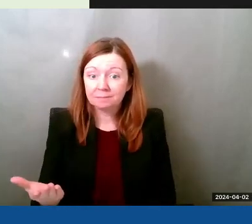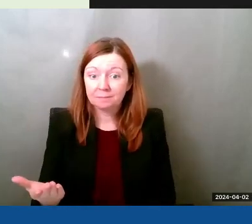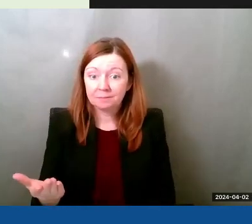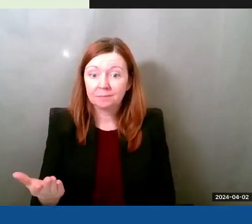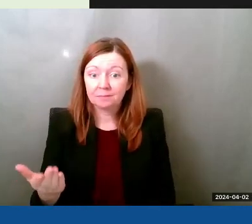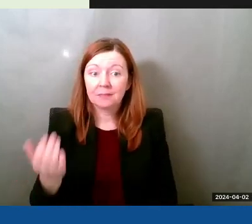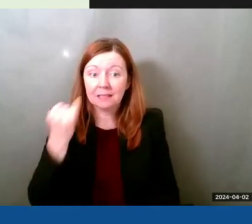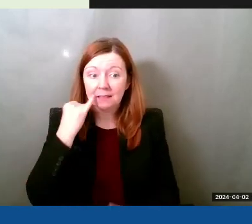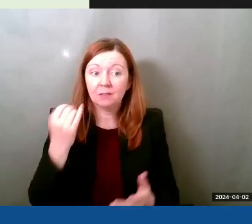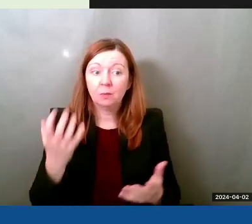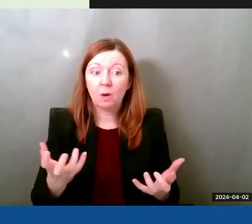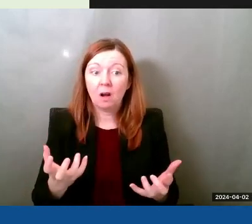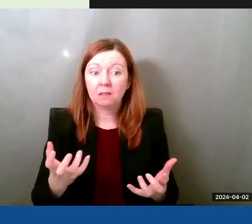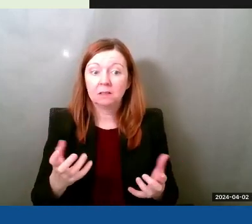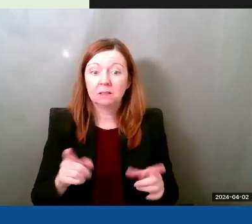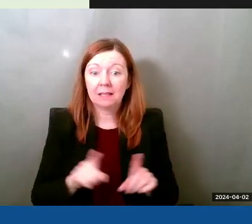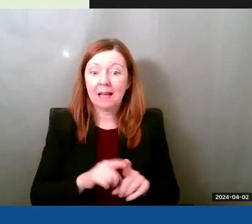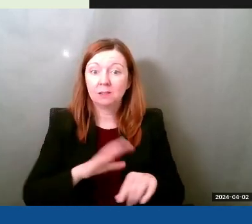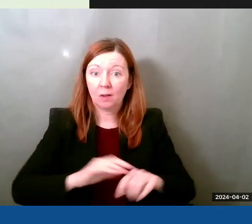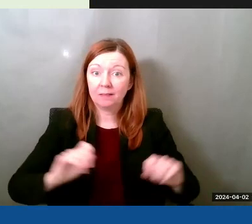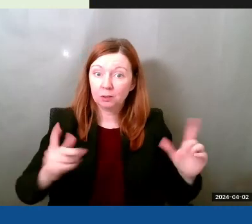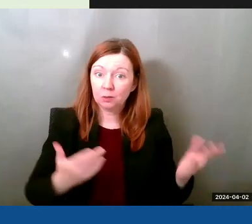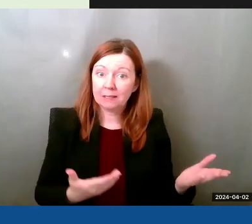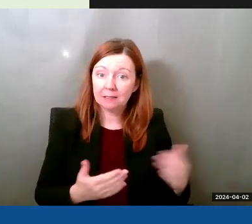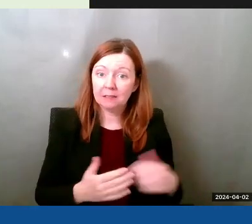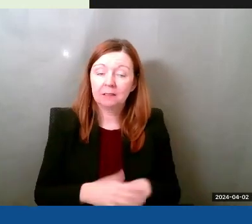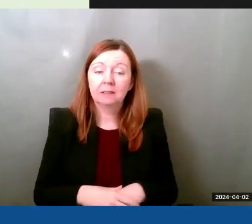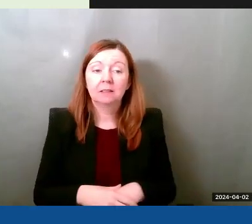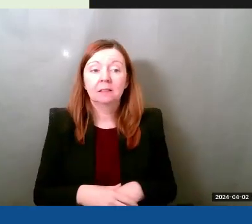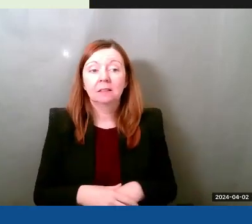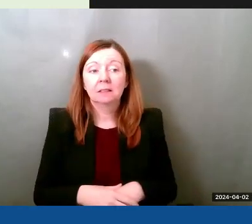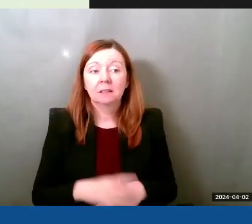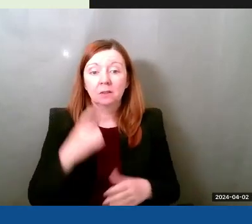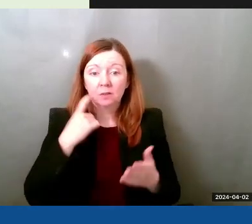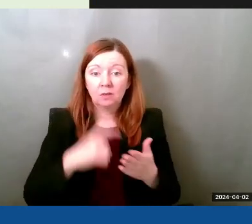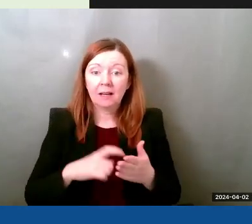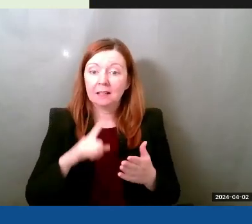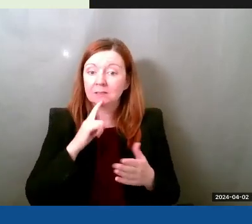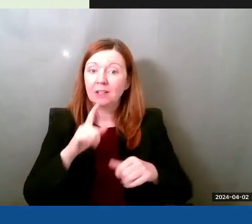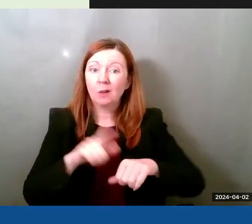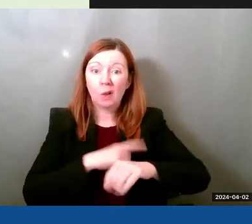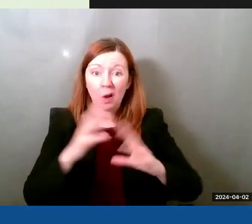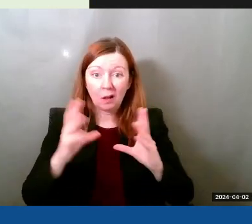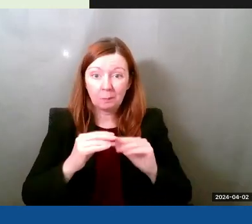going to note, as is on the screen, recognize that this is a very long